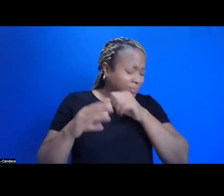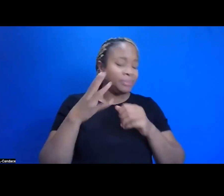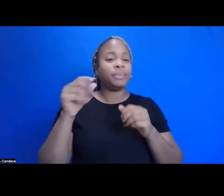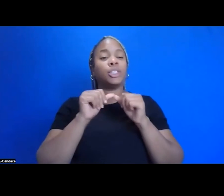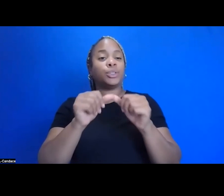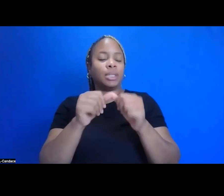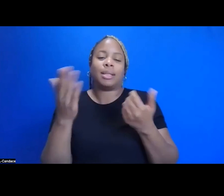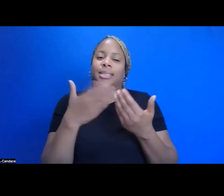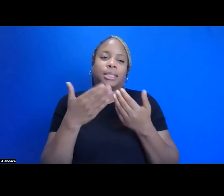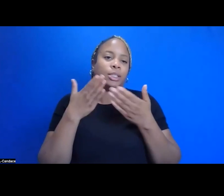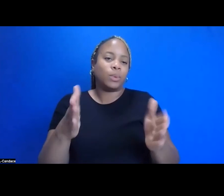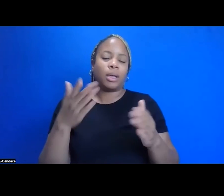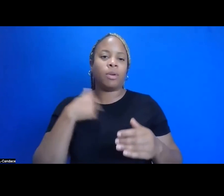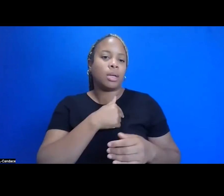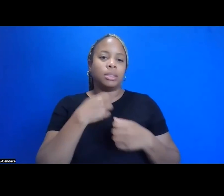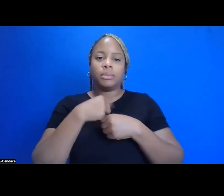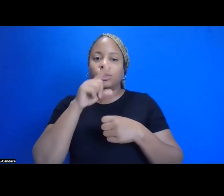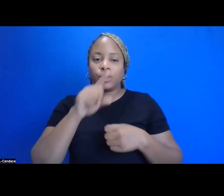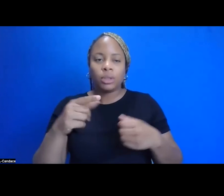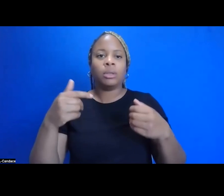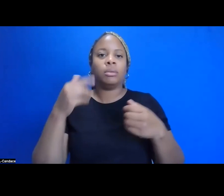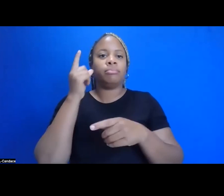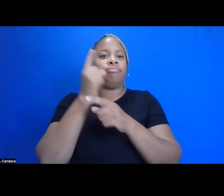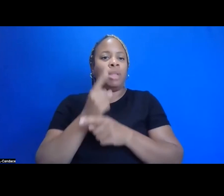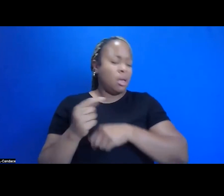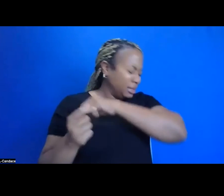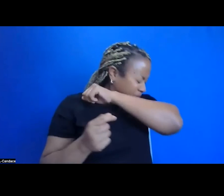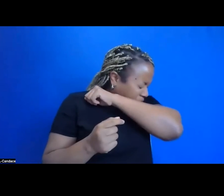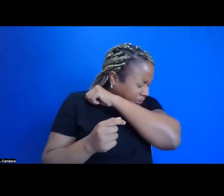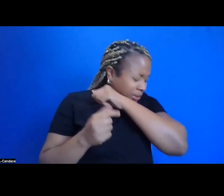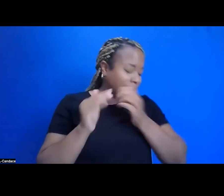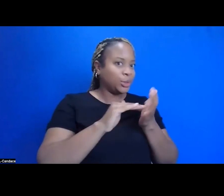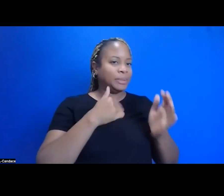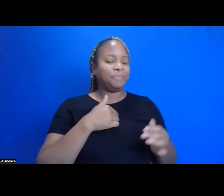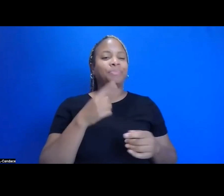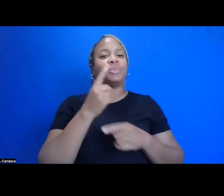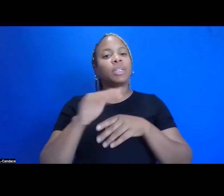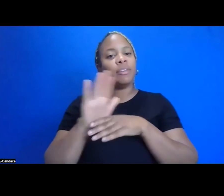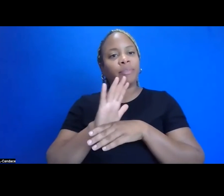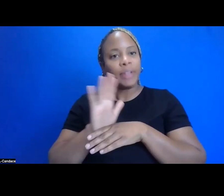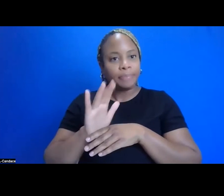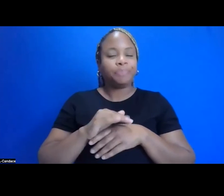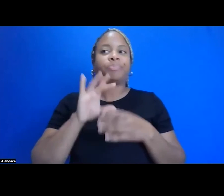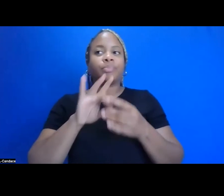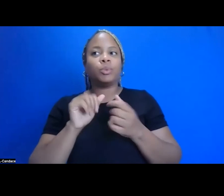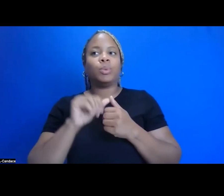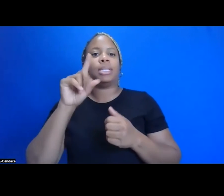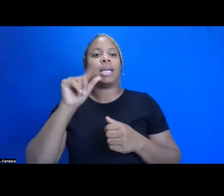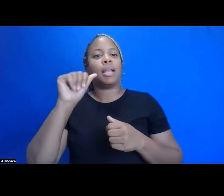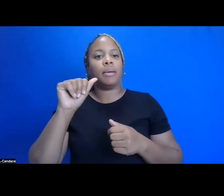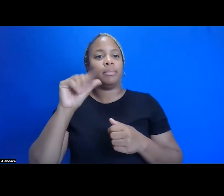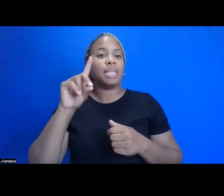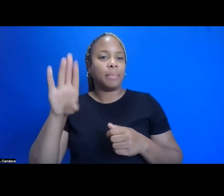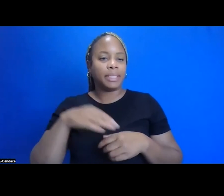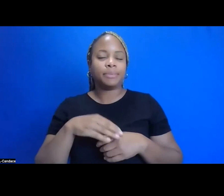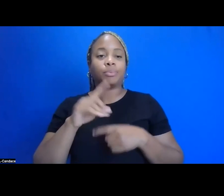the easiest way for us to make sure that we have the correct film. And as I say, we have that connection to the movie database. So when things are